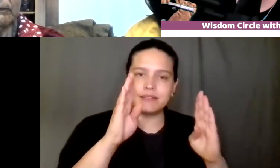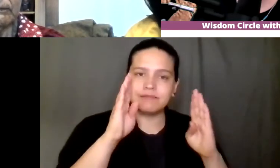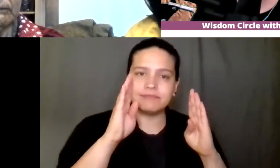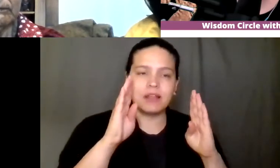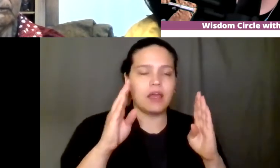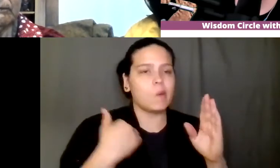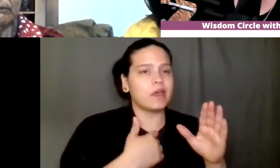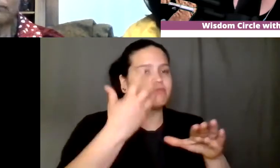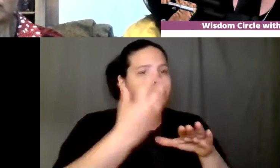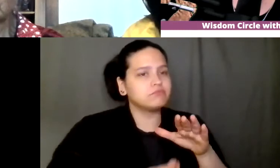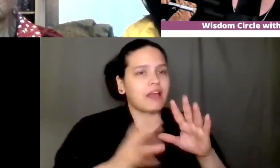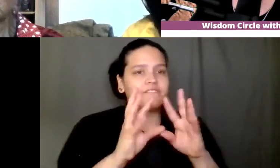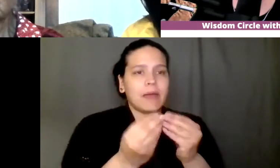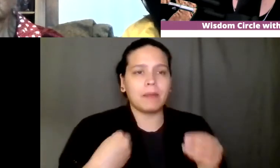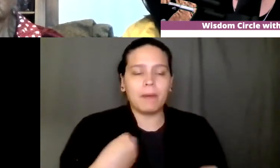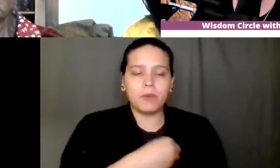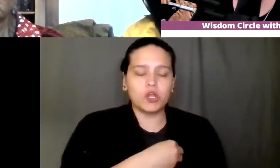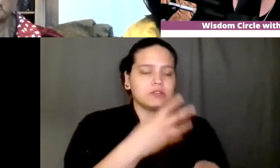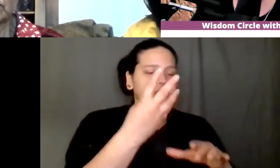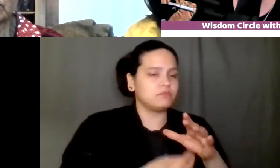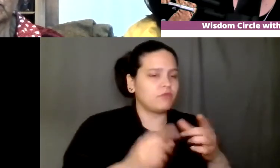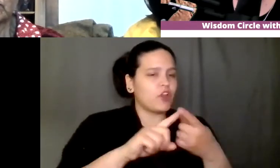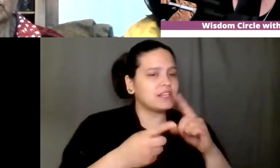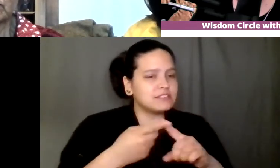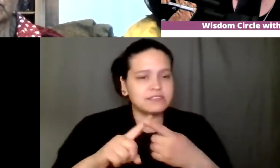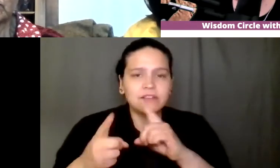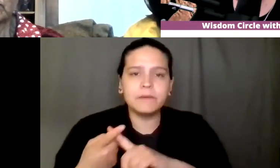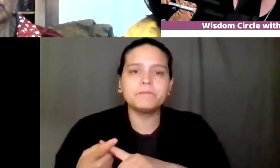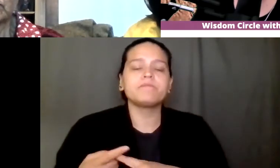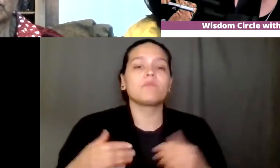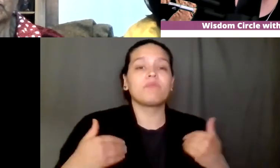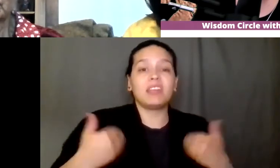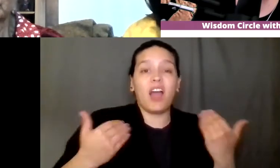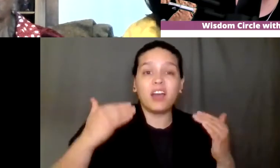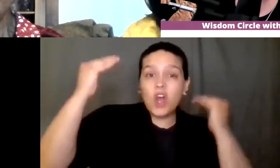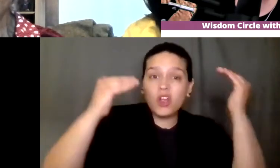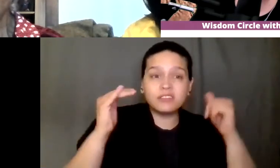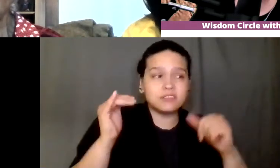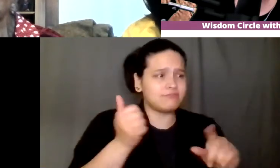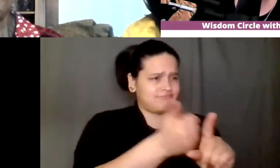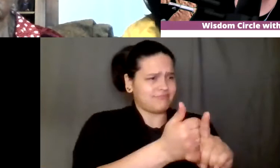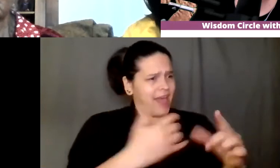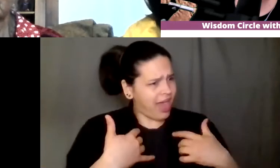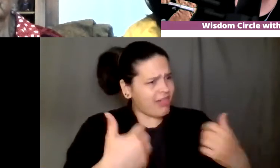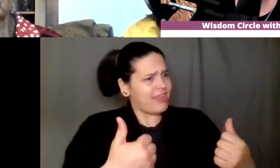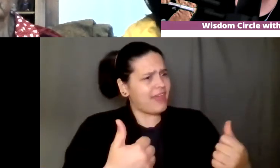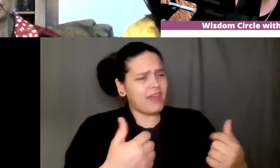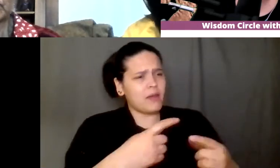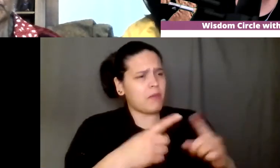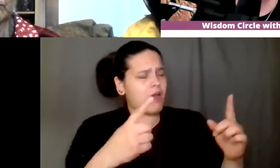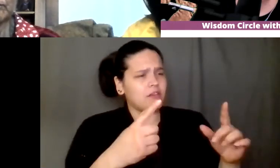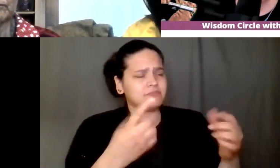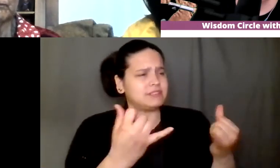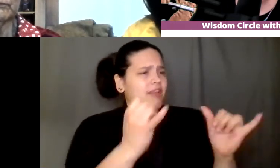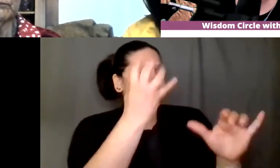and friends, even young adults that were healthy. Many lives were